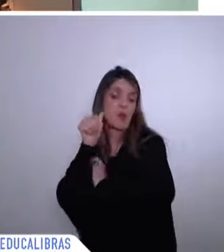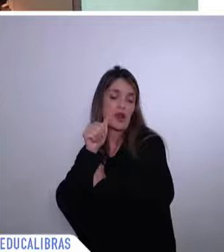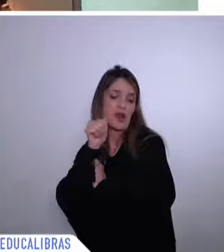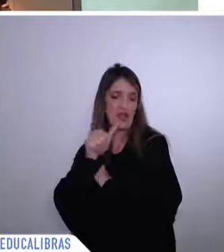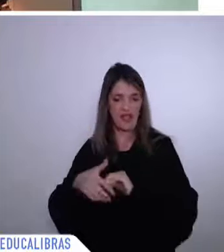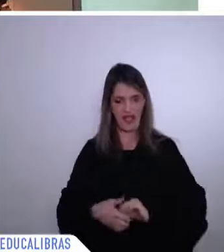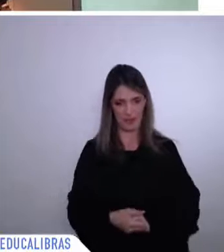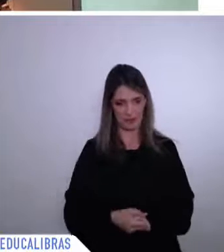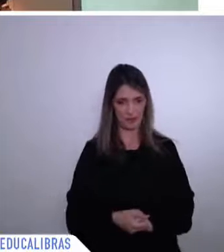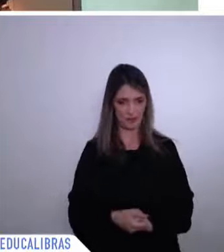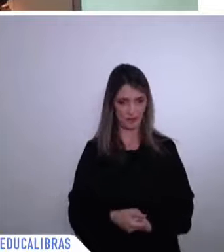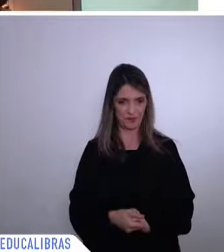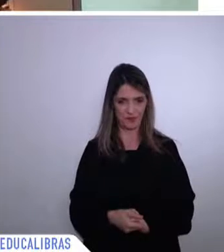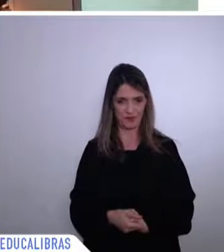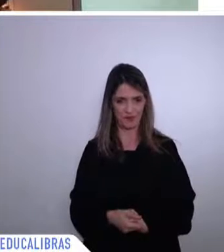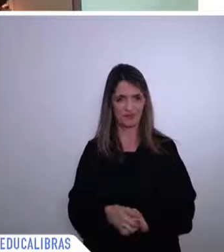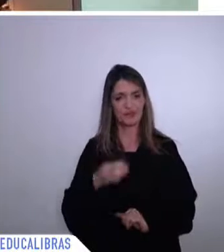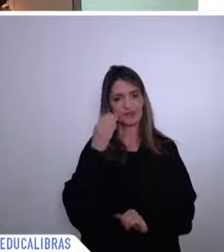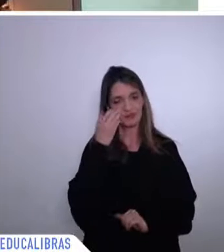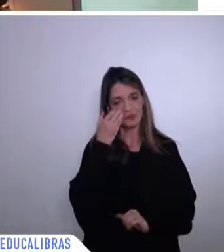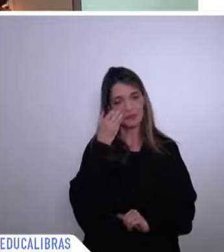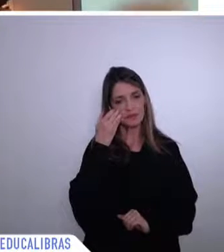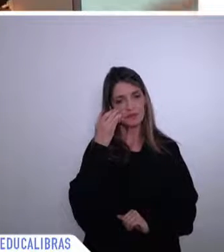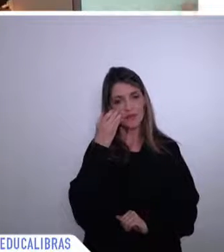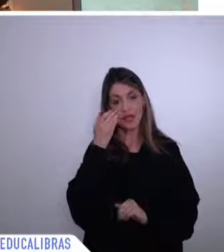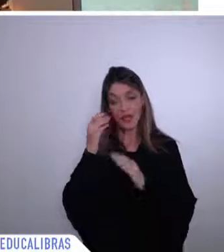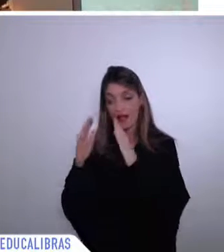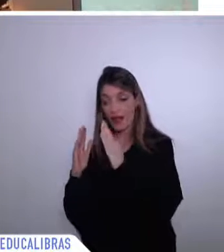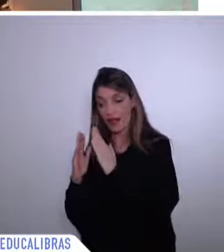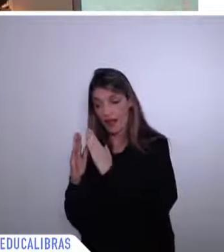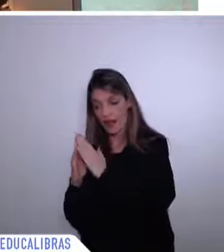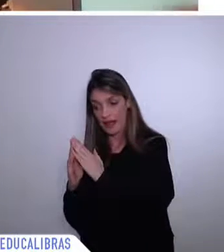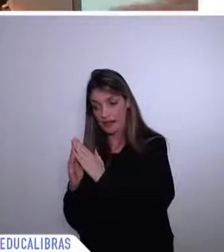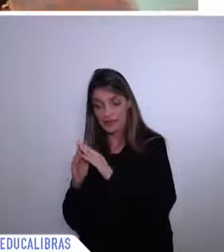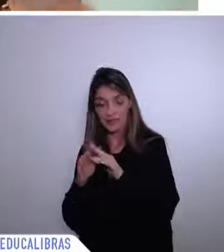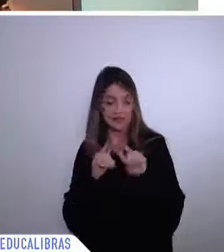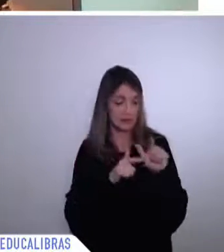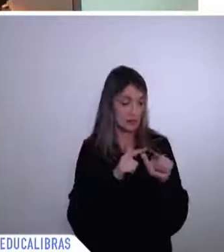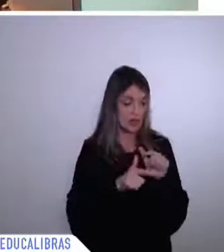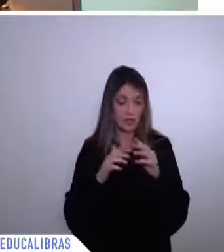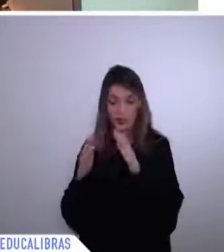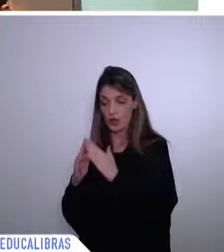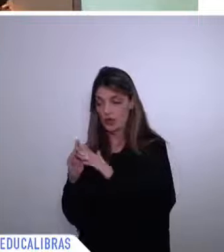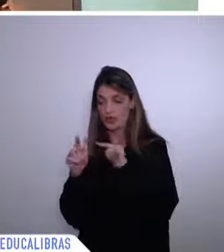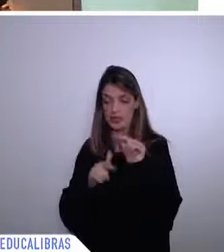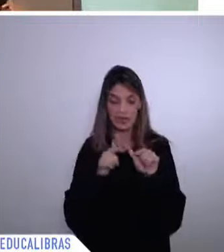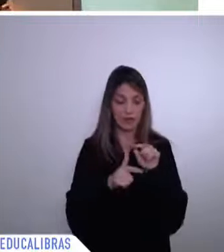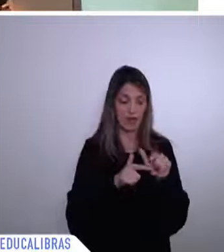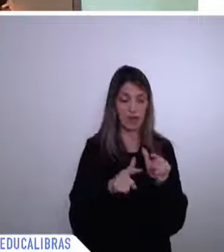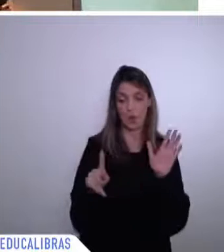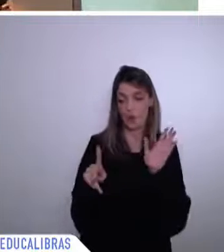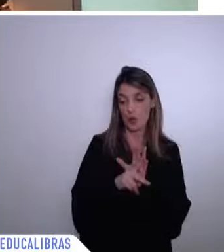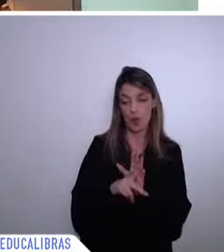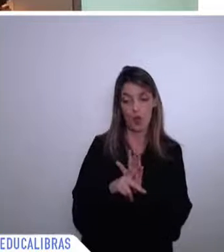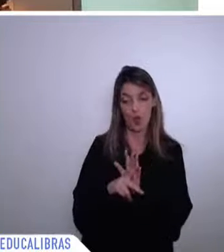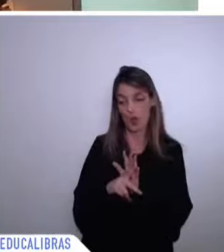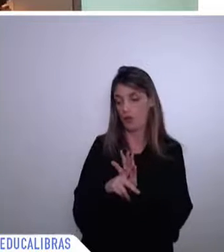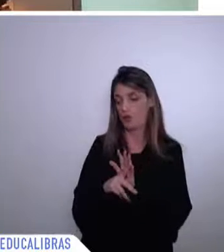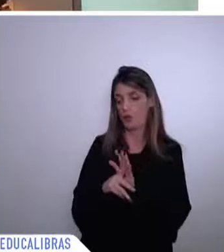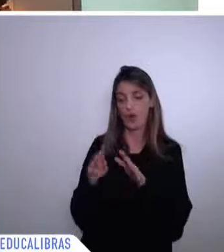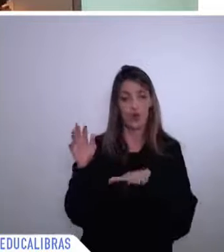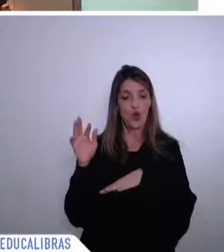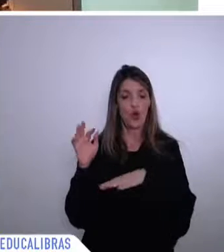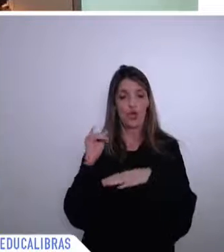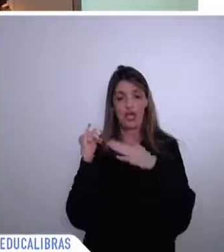Women are more present, and they can, who are in a better position, they can work